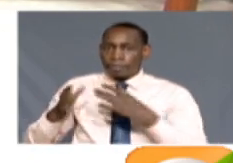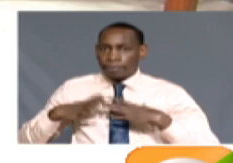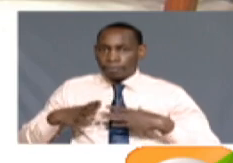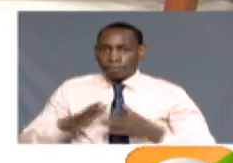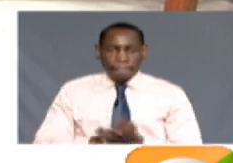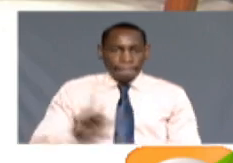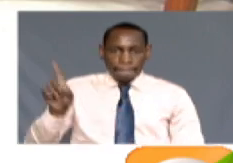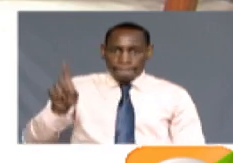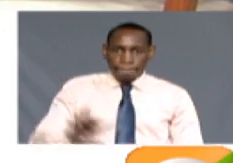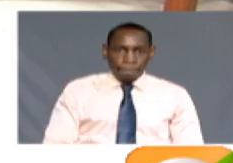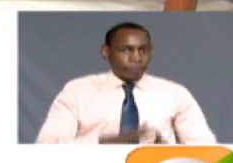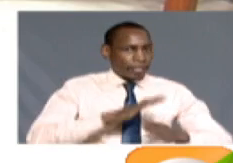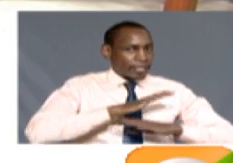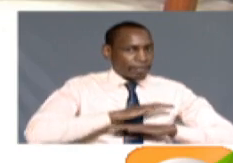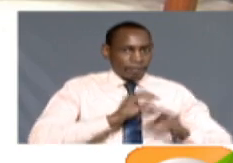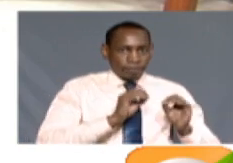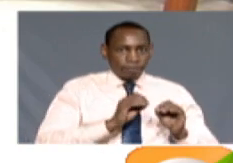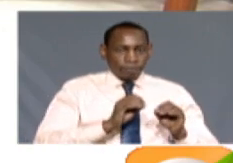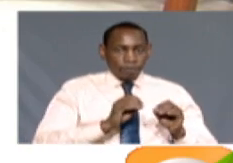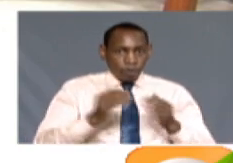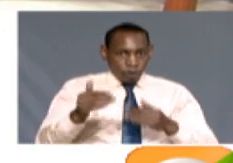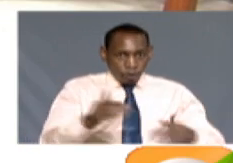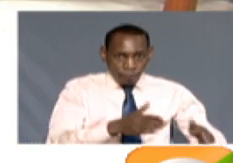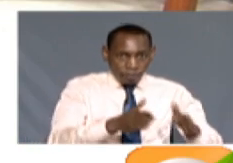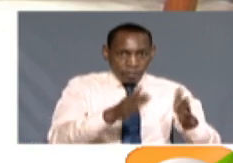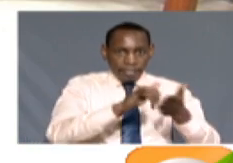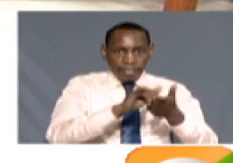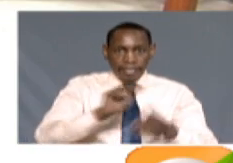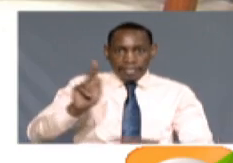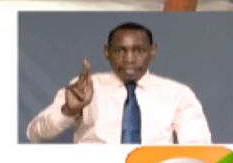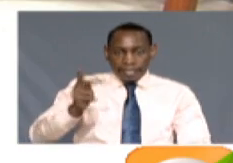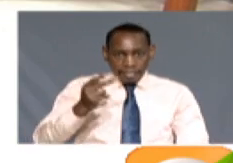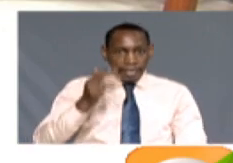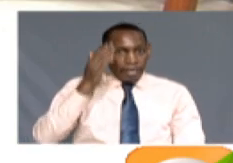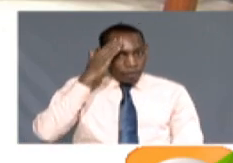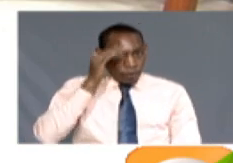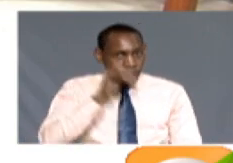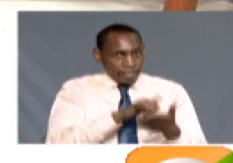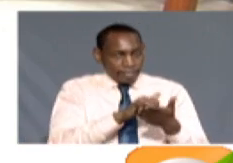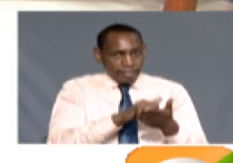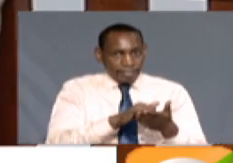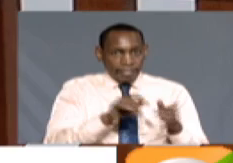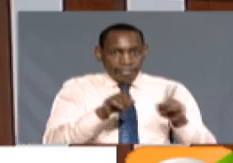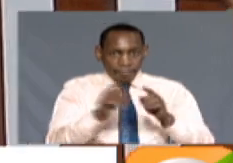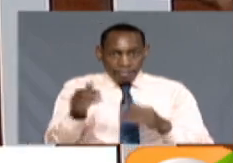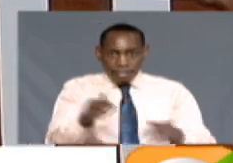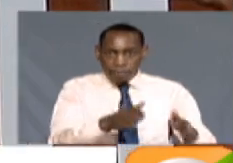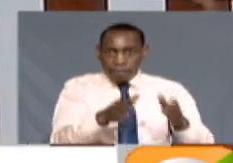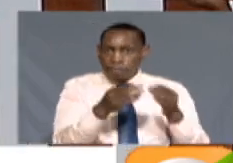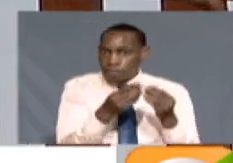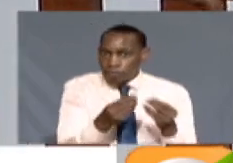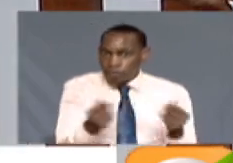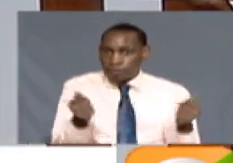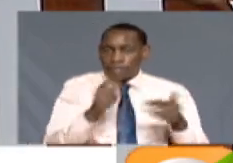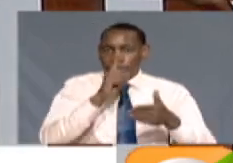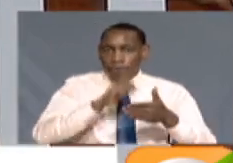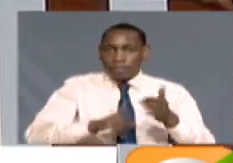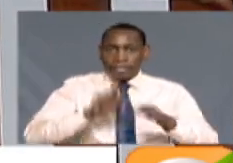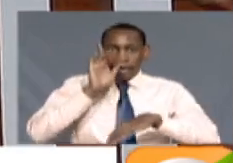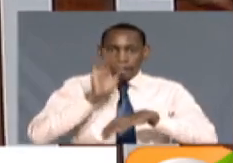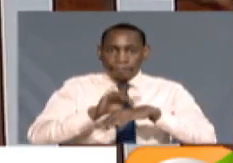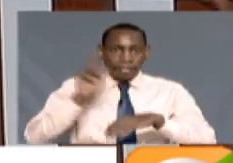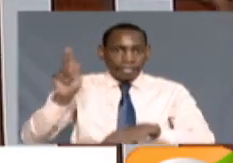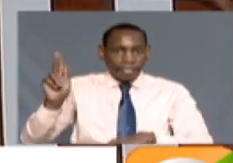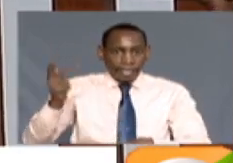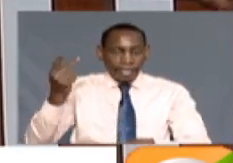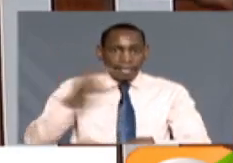satisfying. It will be one way of making Kenyans realize peace. It will be one way of addressing what has been ailing Kenya as